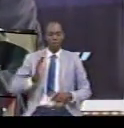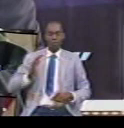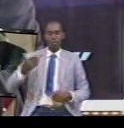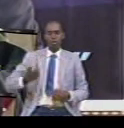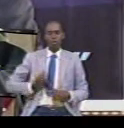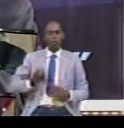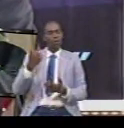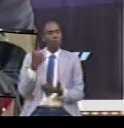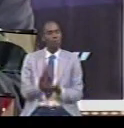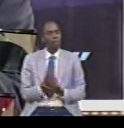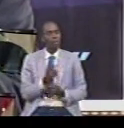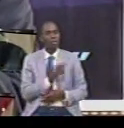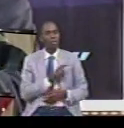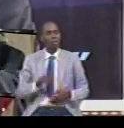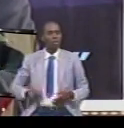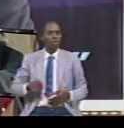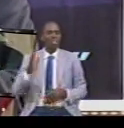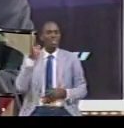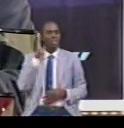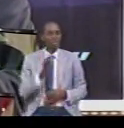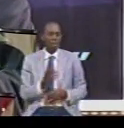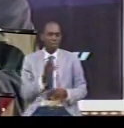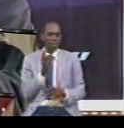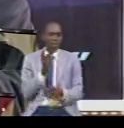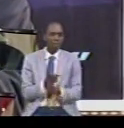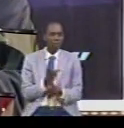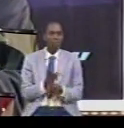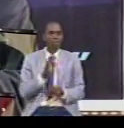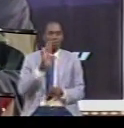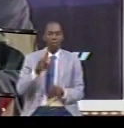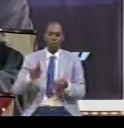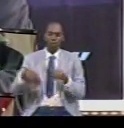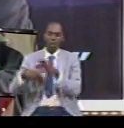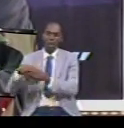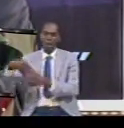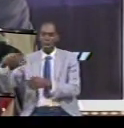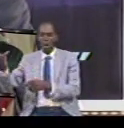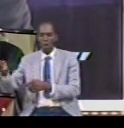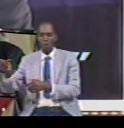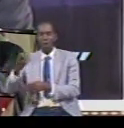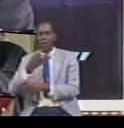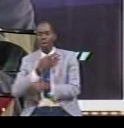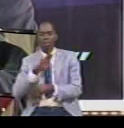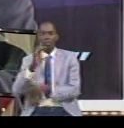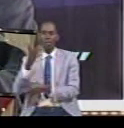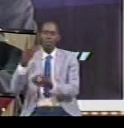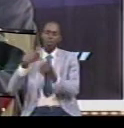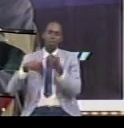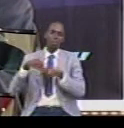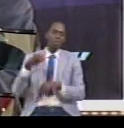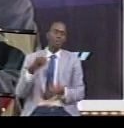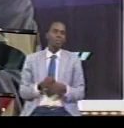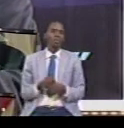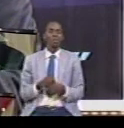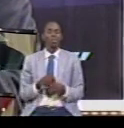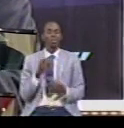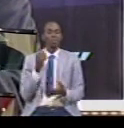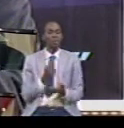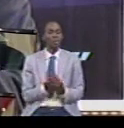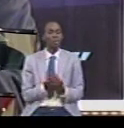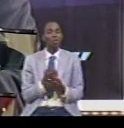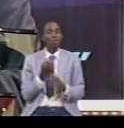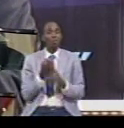The Lord shall preserve thy going out and thy coming in